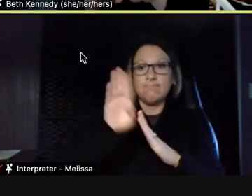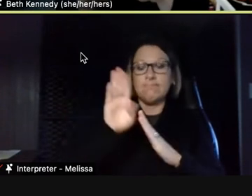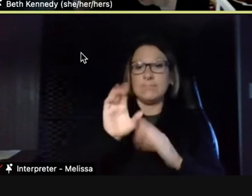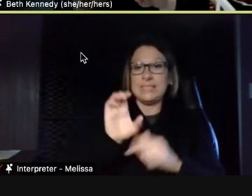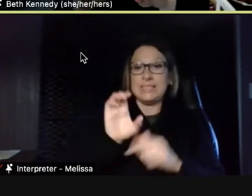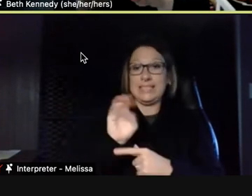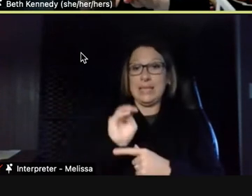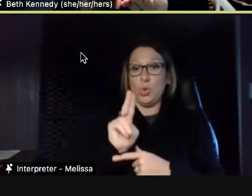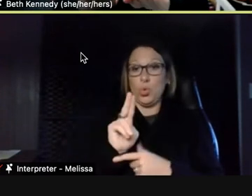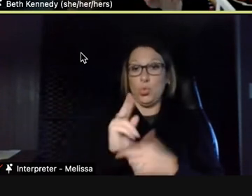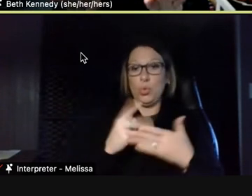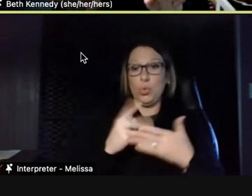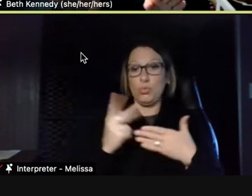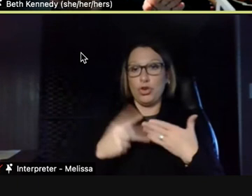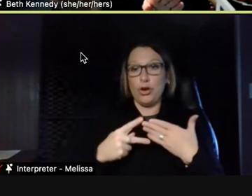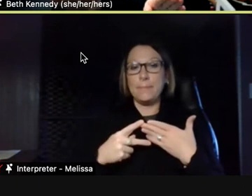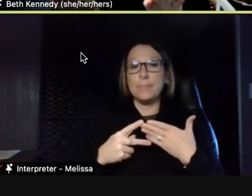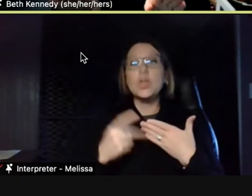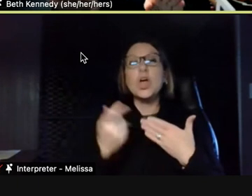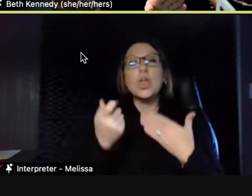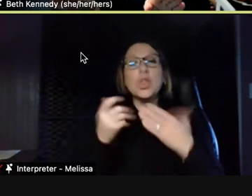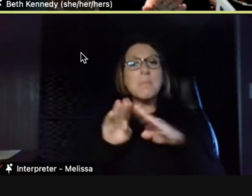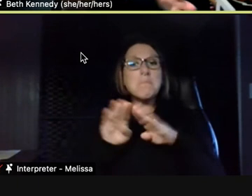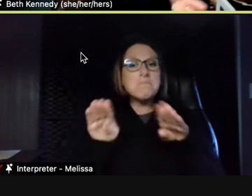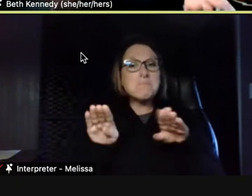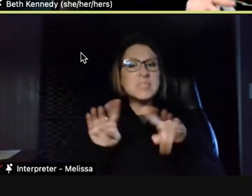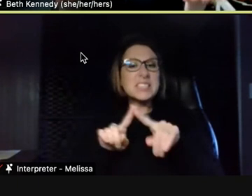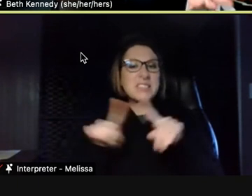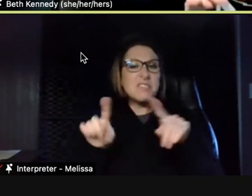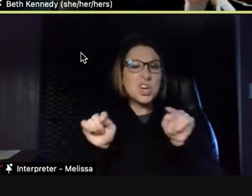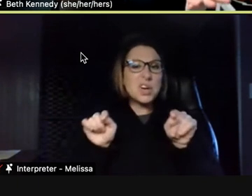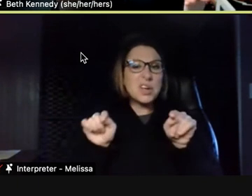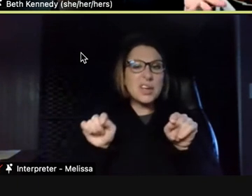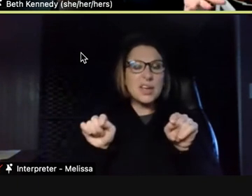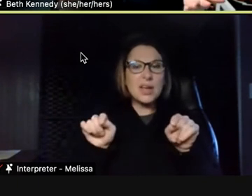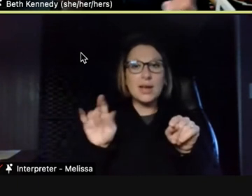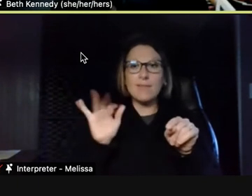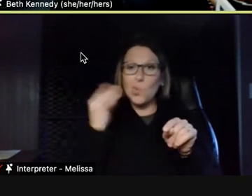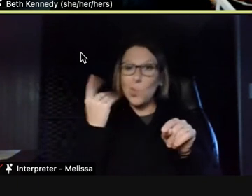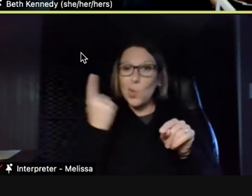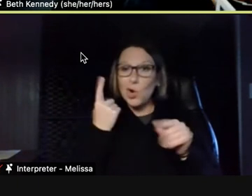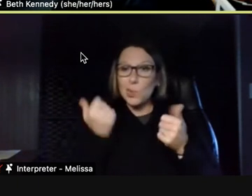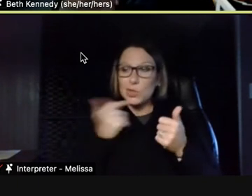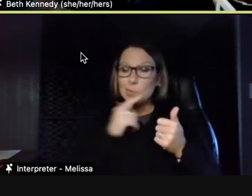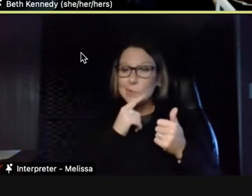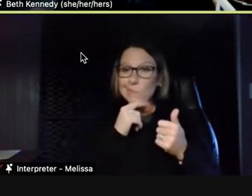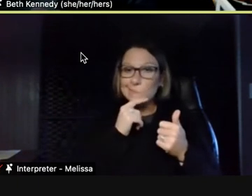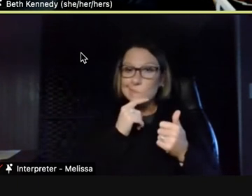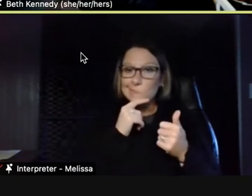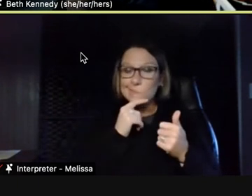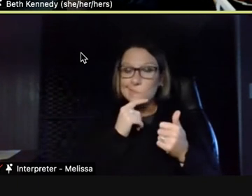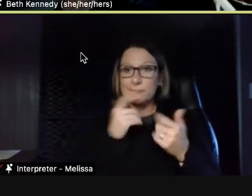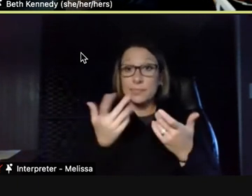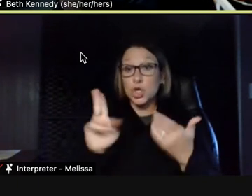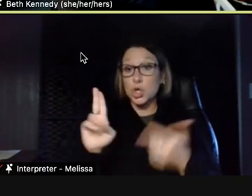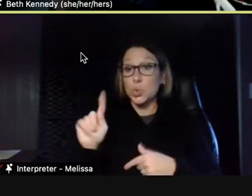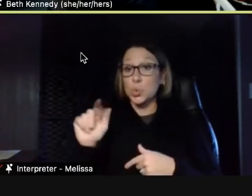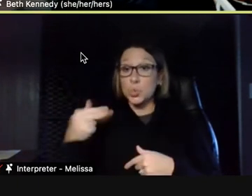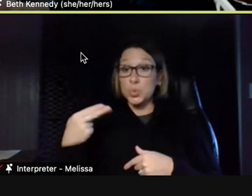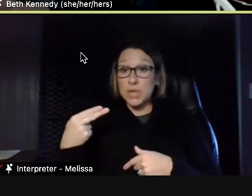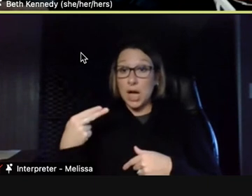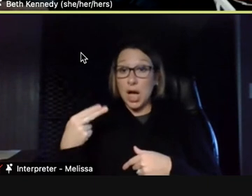of, they're a little different. And so when you're wondering like, well, which one should I choose? Utah